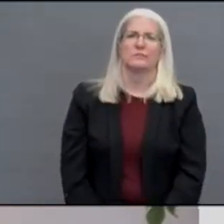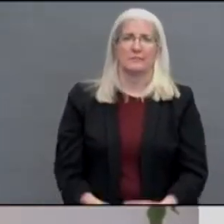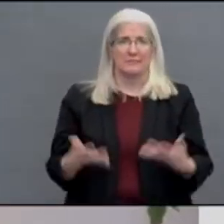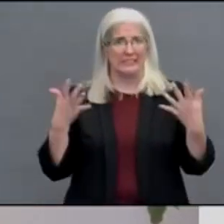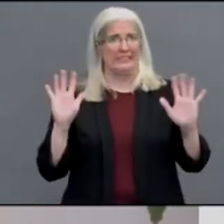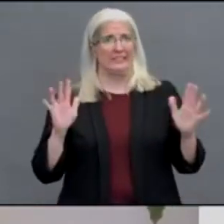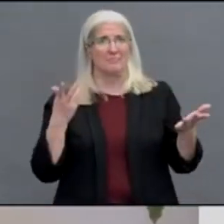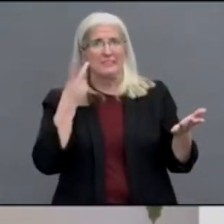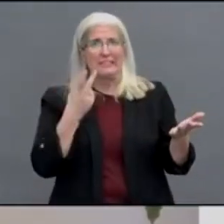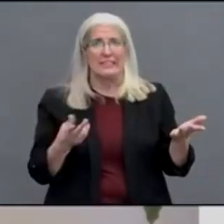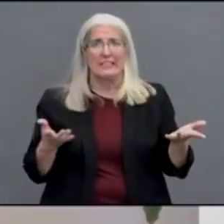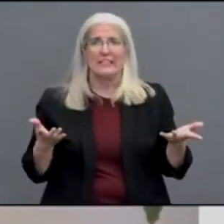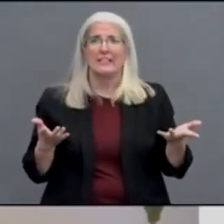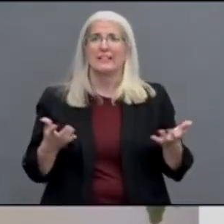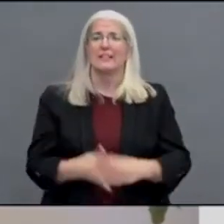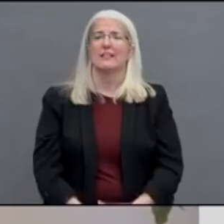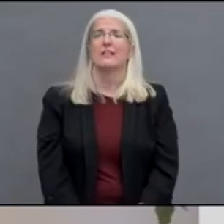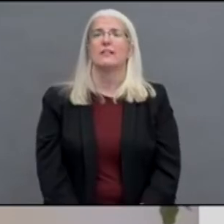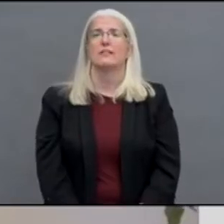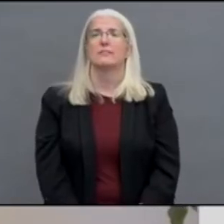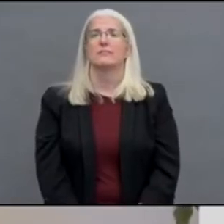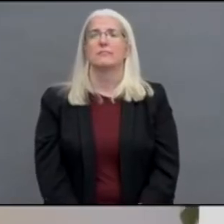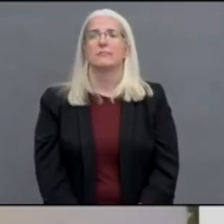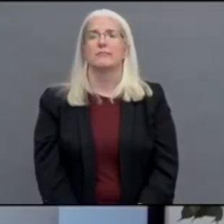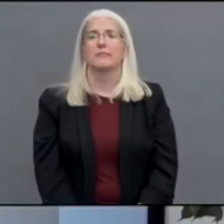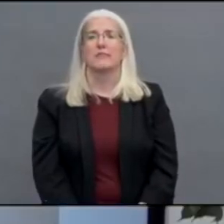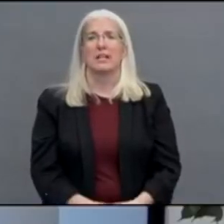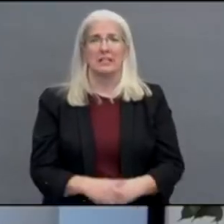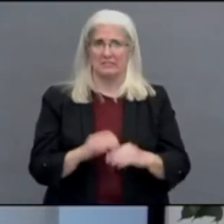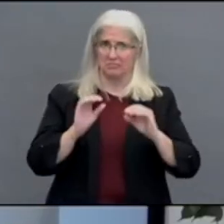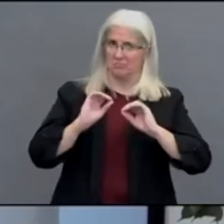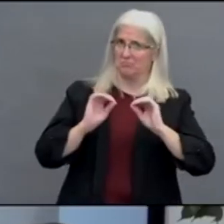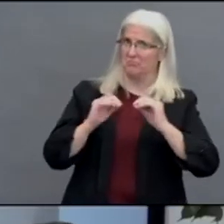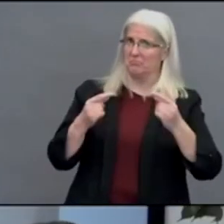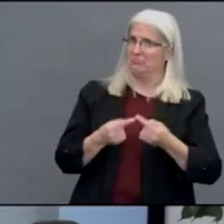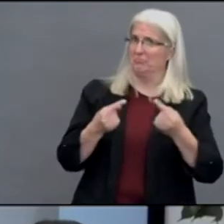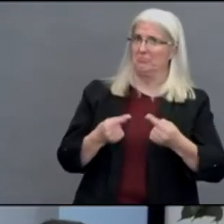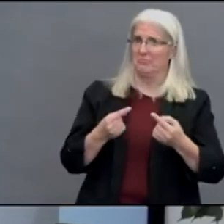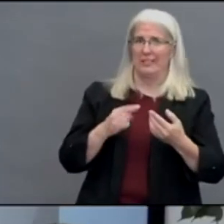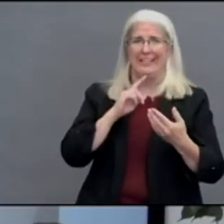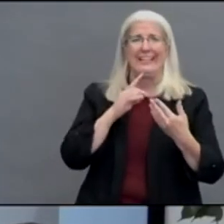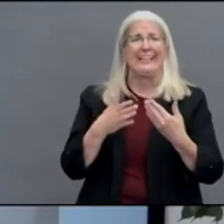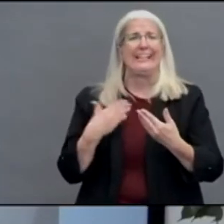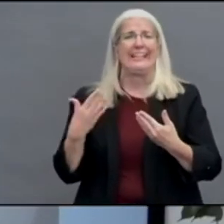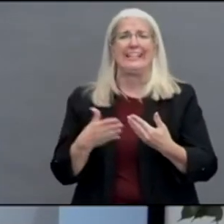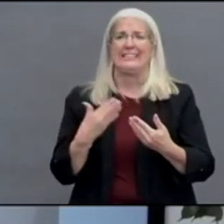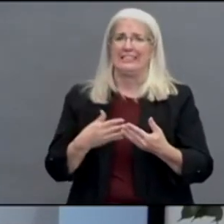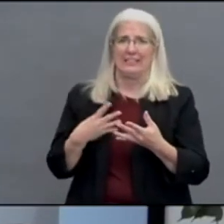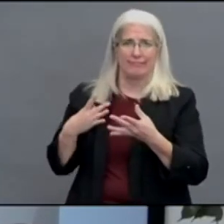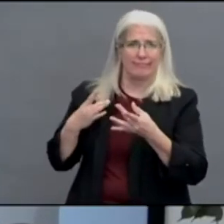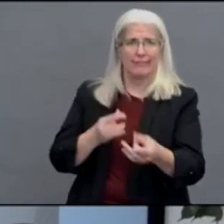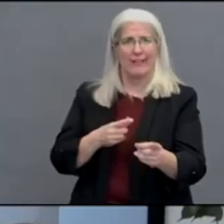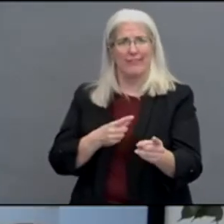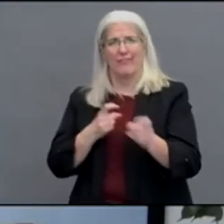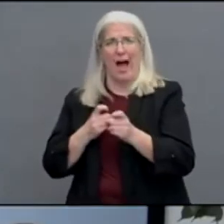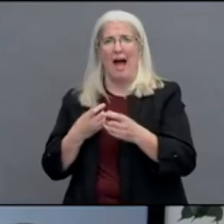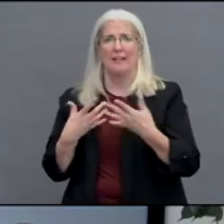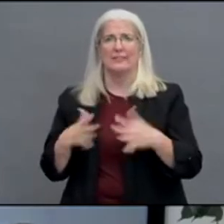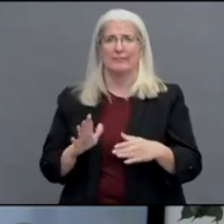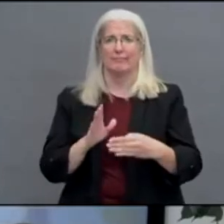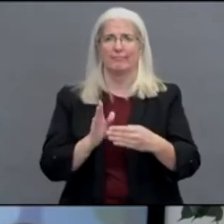that it doesn't hurt, it's not painful, and it's very easy and fast. So and do there your you part, go. Stay